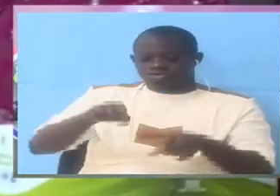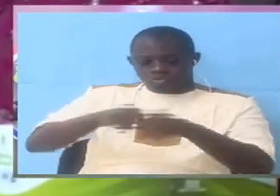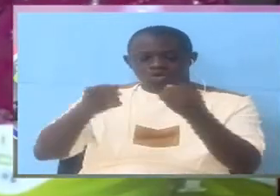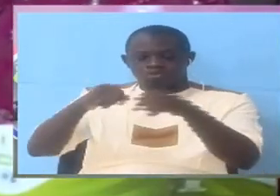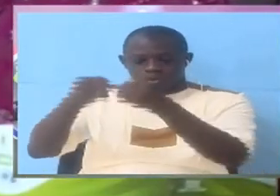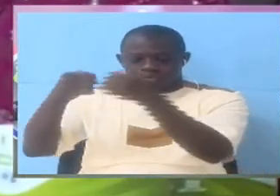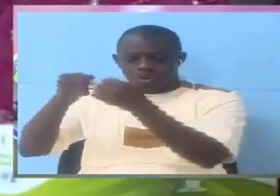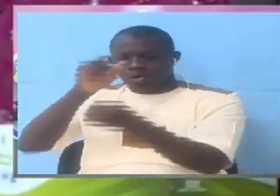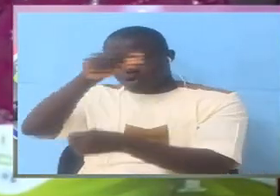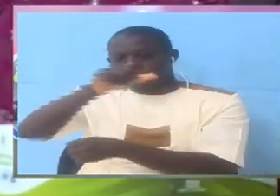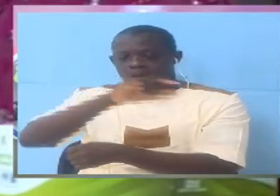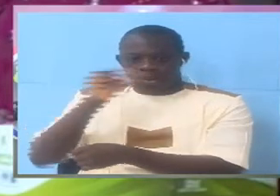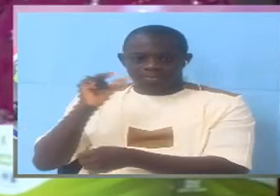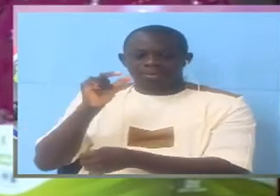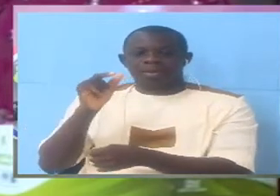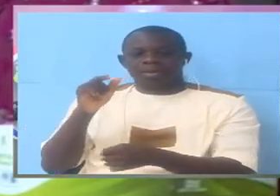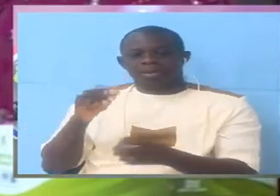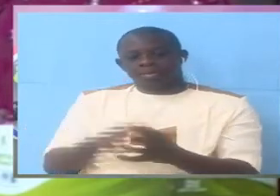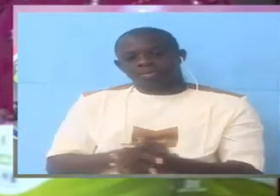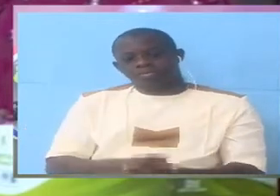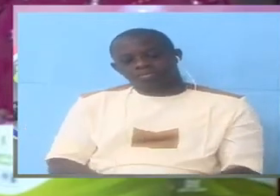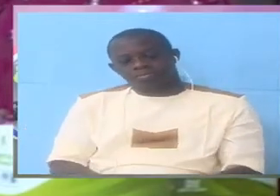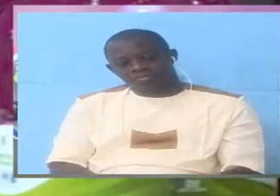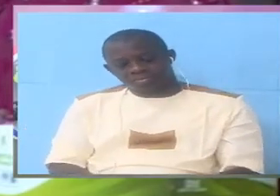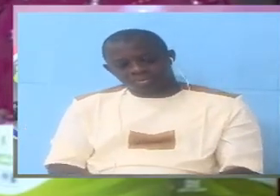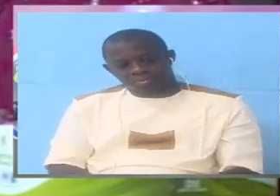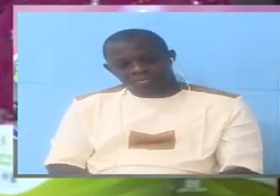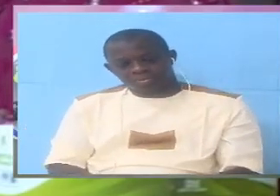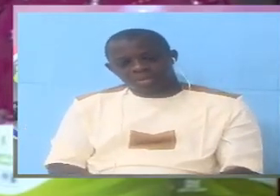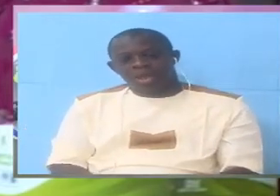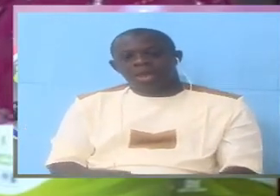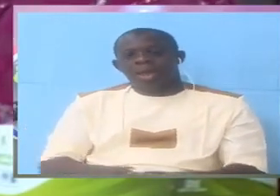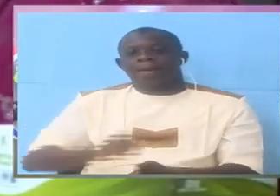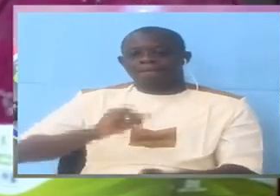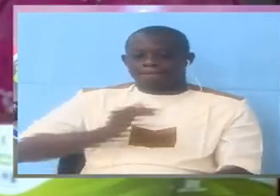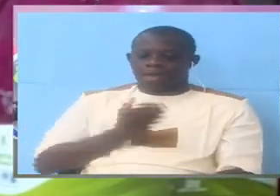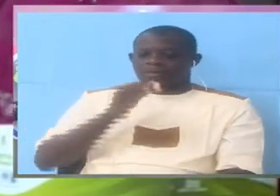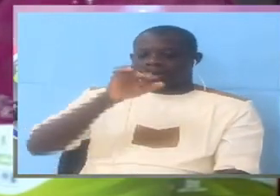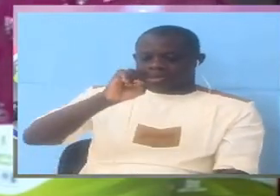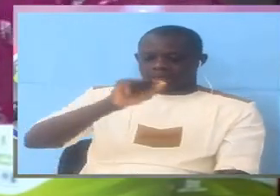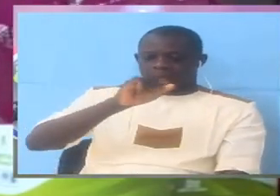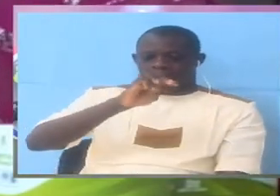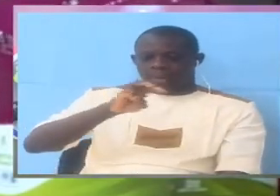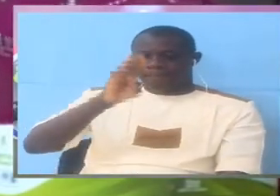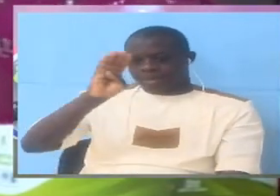If your people mention you and say bad things about you. Madam Samba.